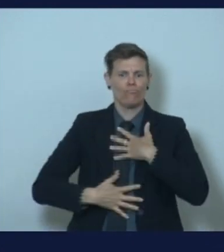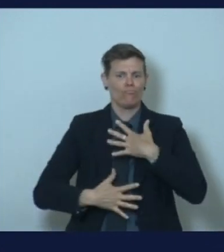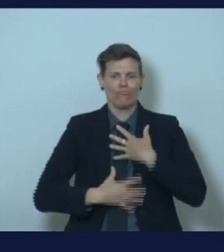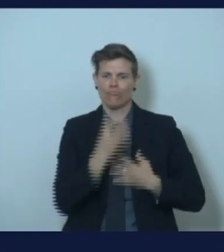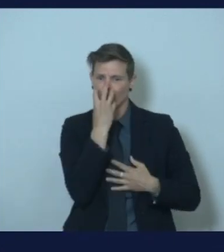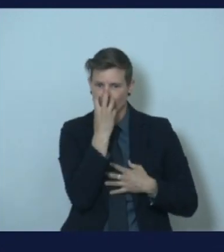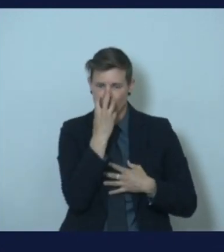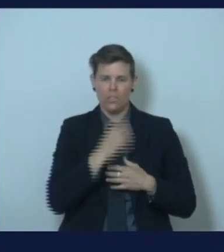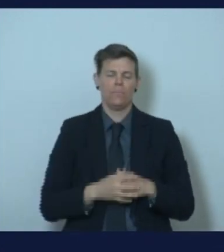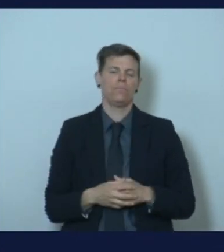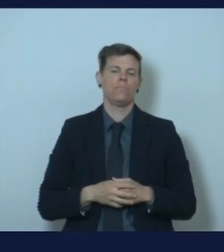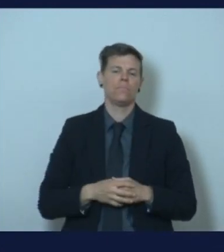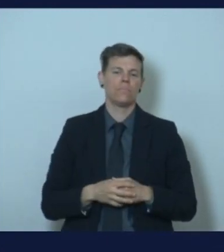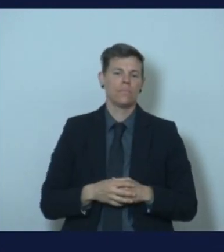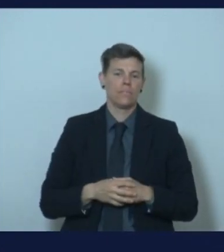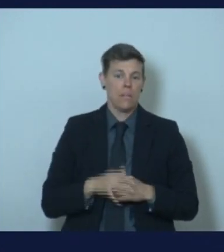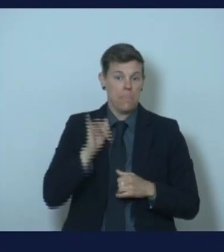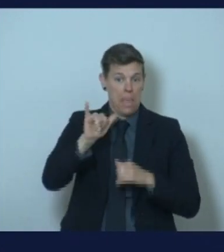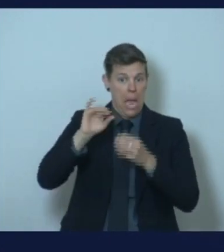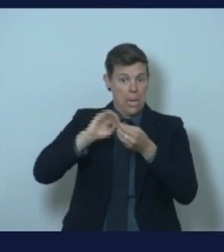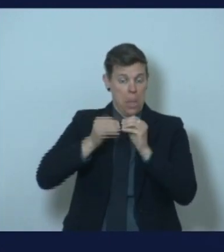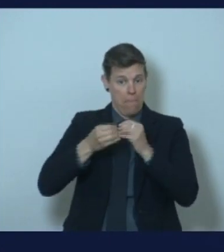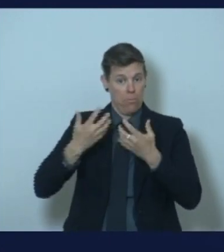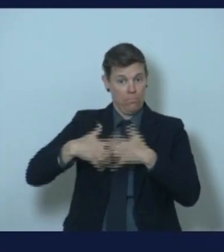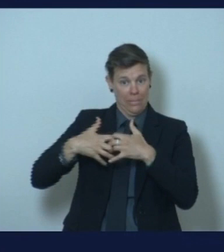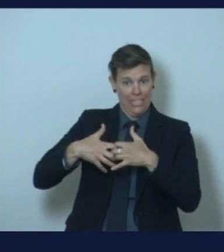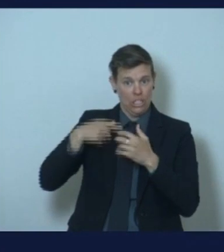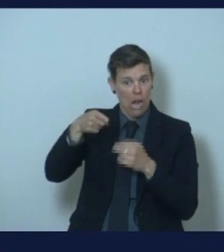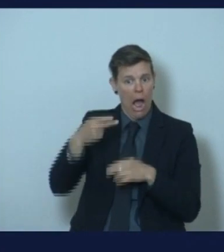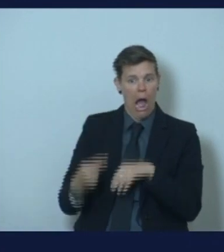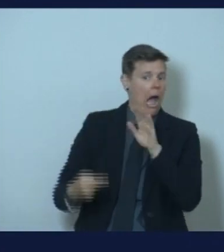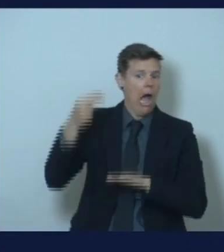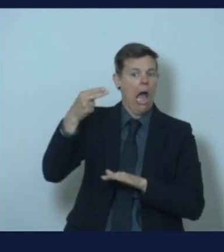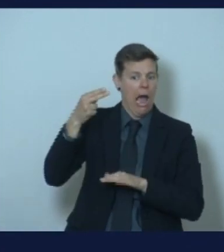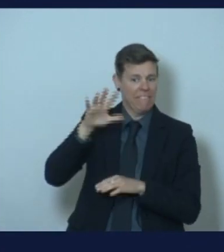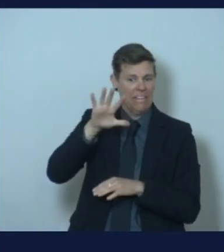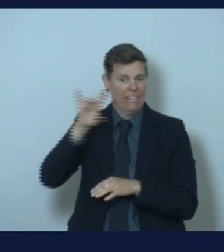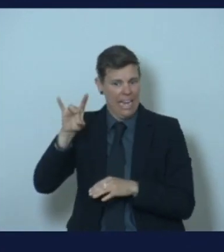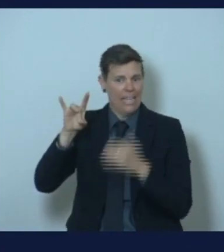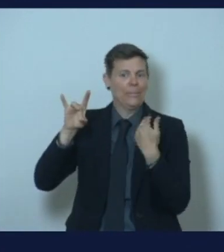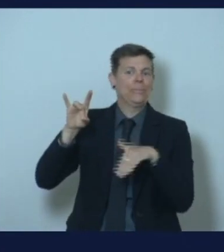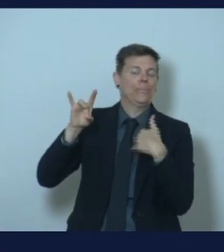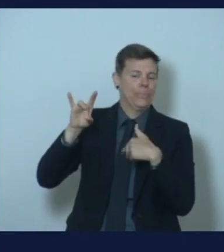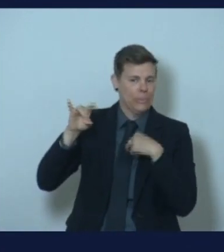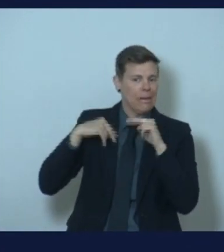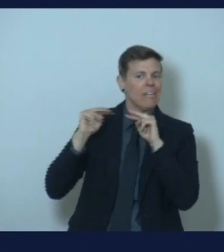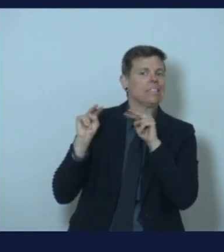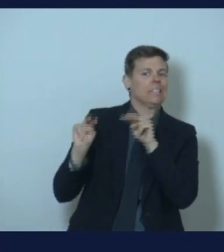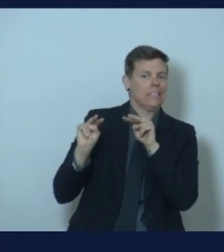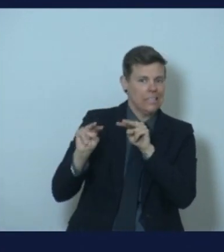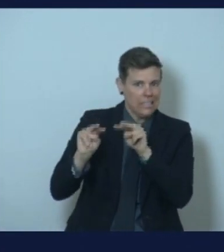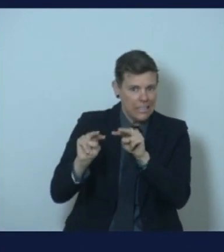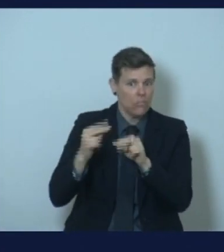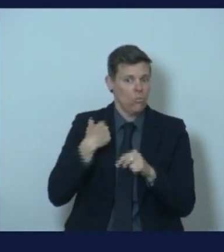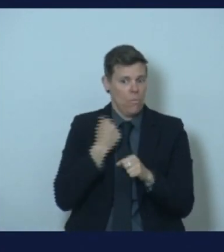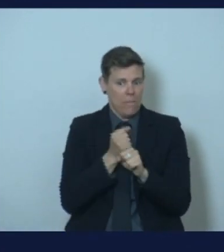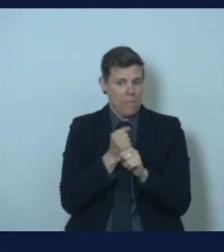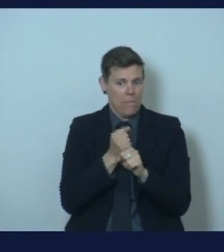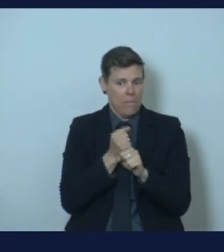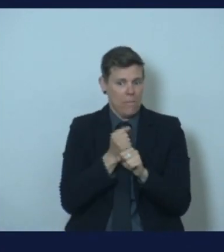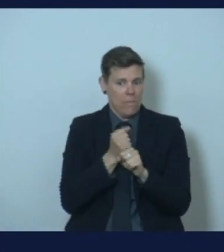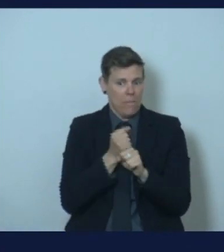attention, and should, to what kind of healthcare capacity and making sure we have the right equipment and resources to meet the critical